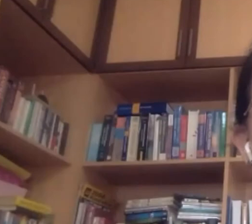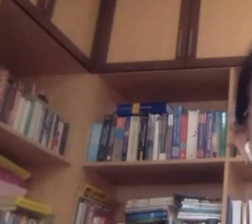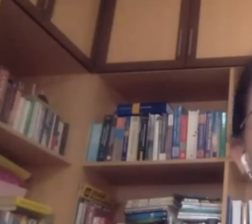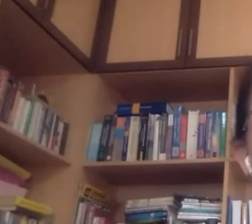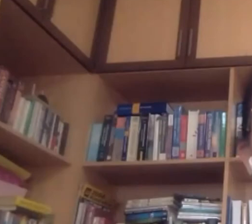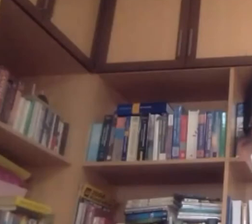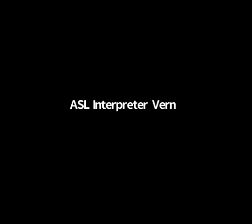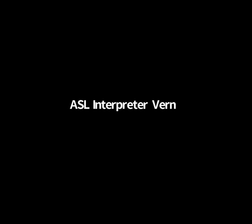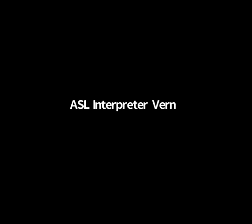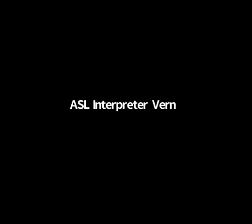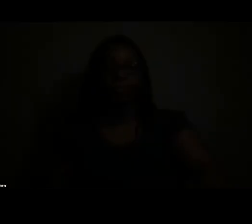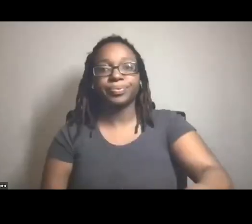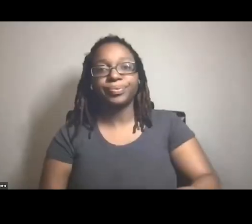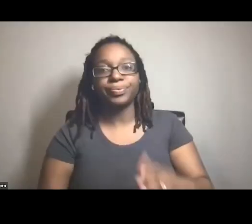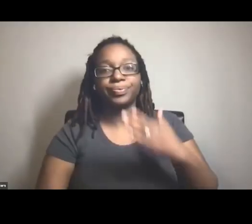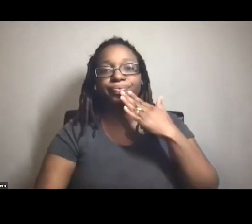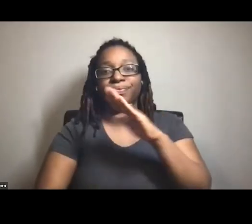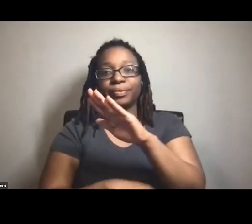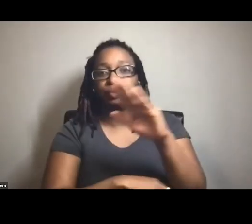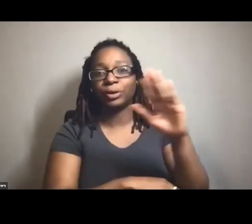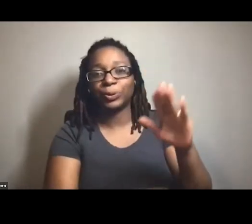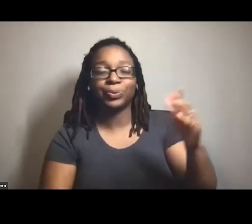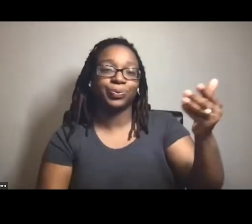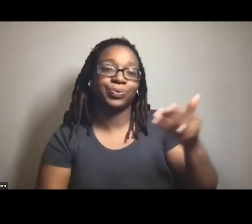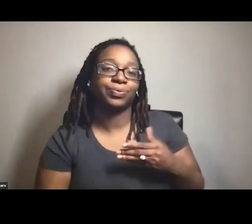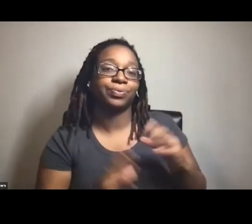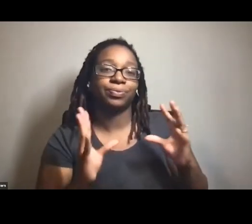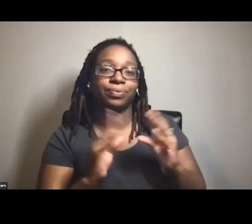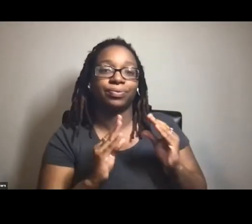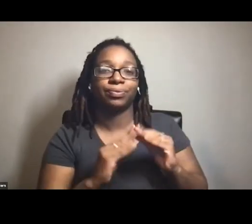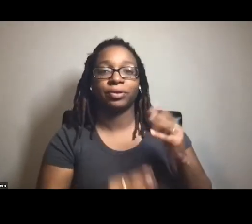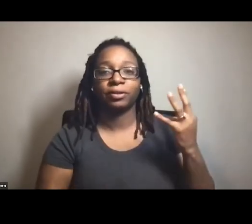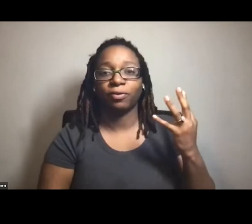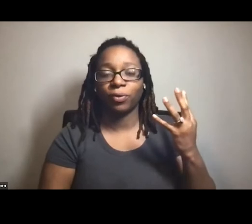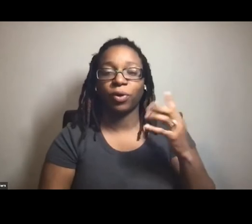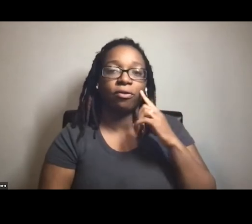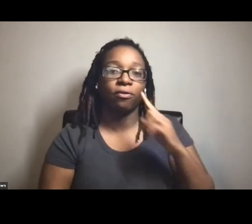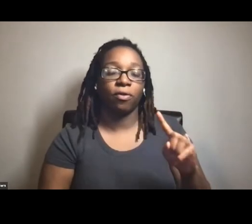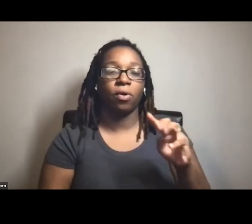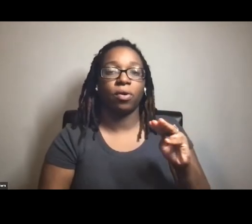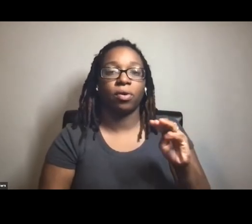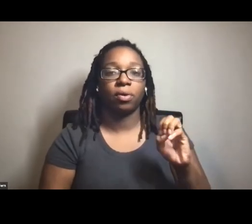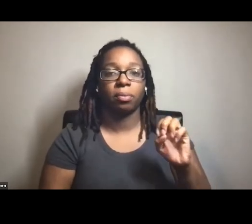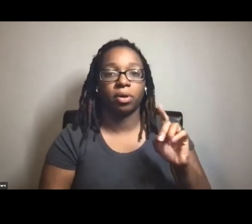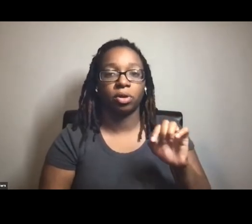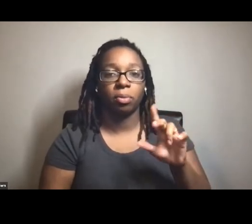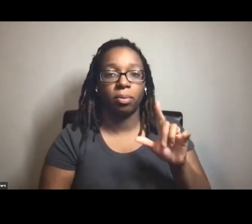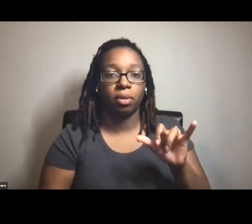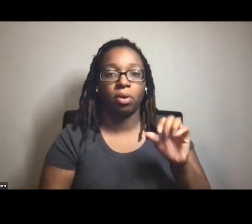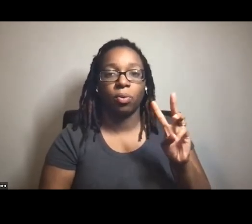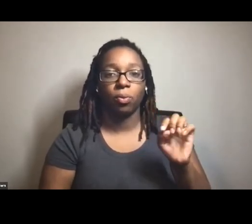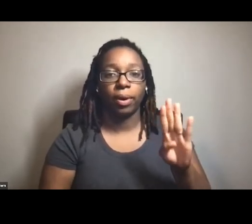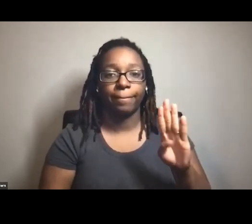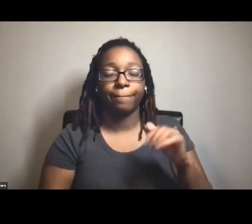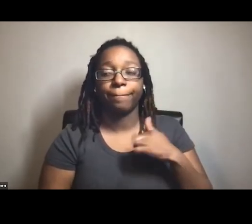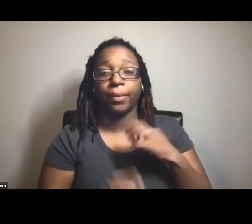So good afternoon, everybody. Welcome to session four, the Multimodal Web. I hope you've been enjoying